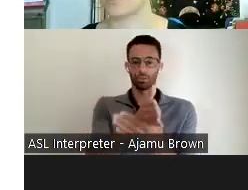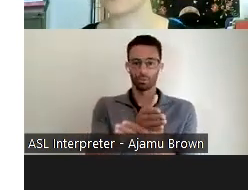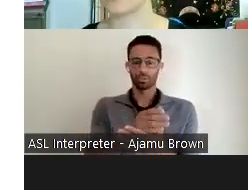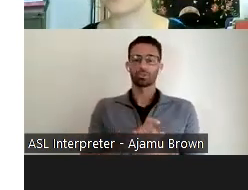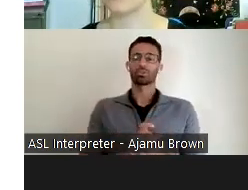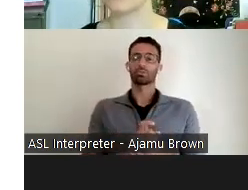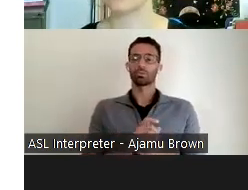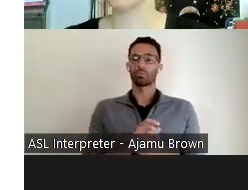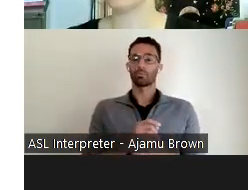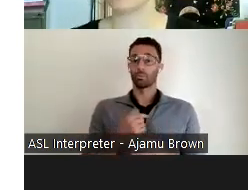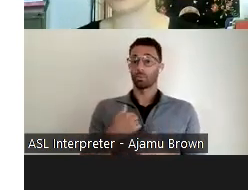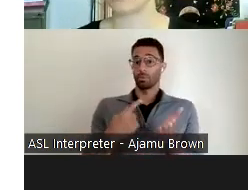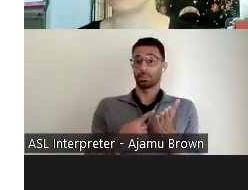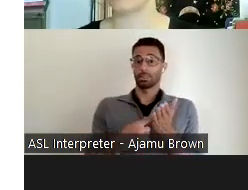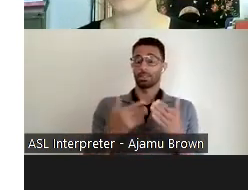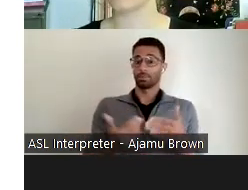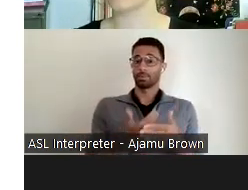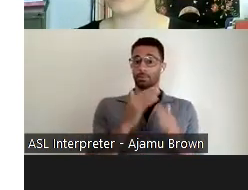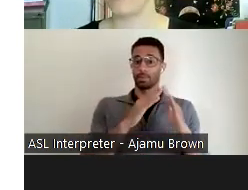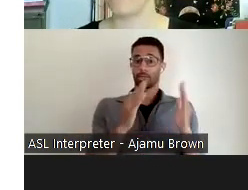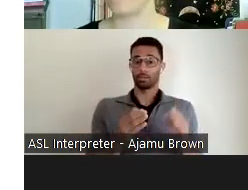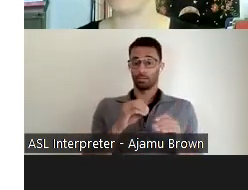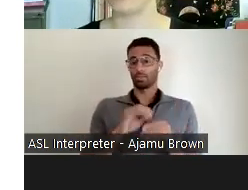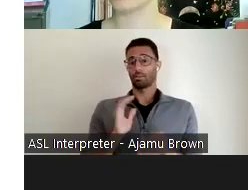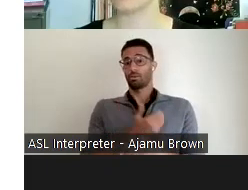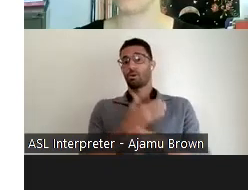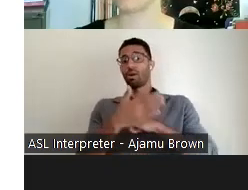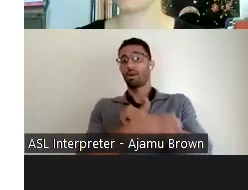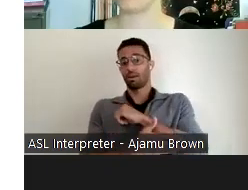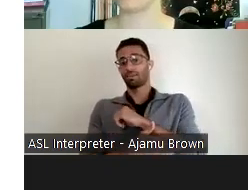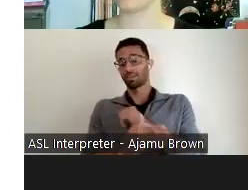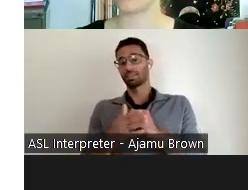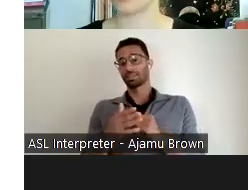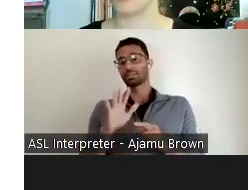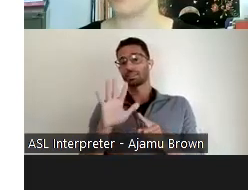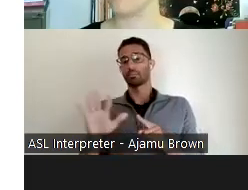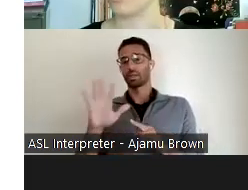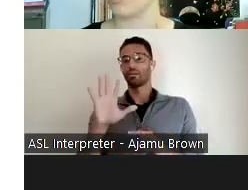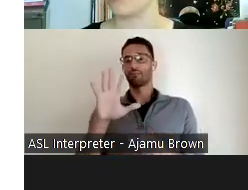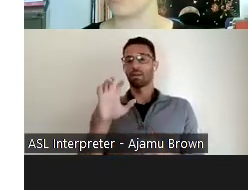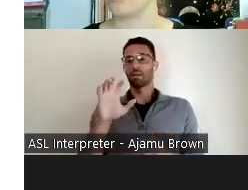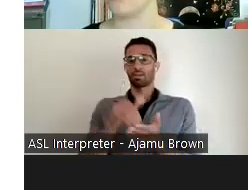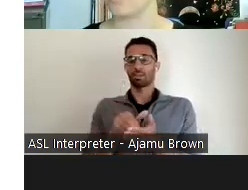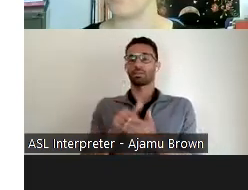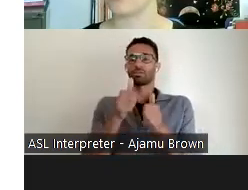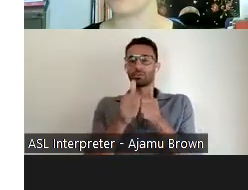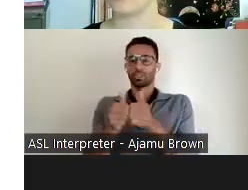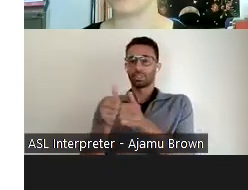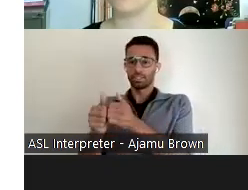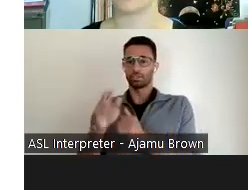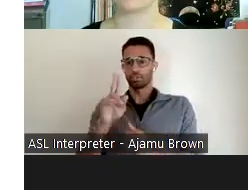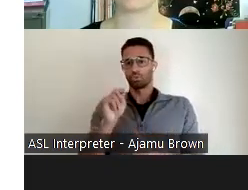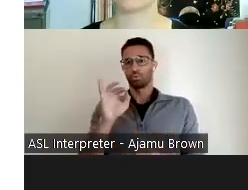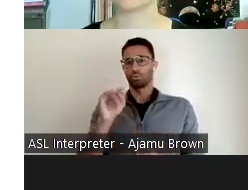new housing, even in our county, that looks like about $500,000 per unit for a brand new 1-bedroom